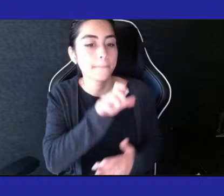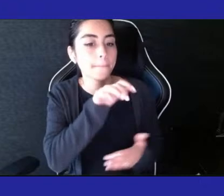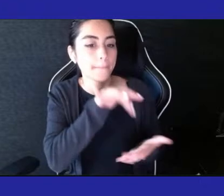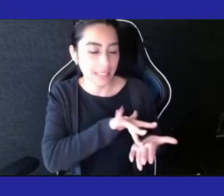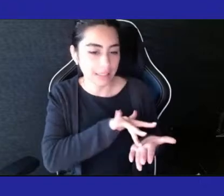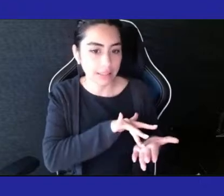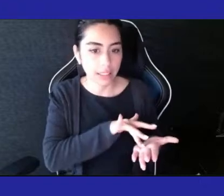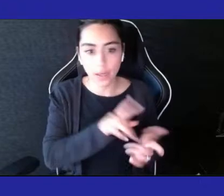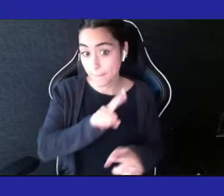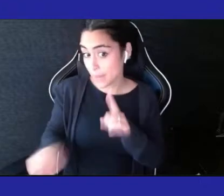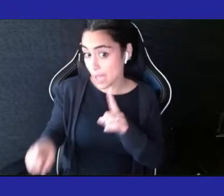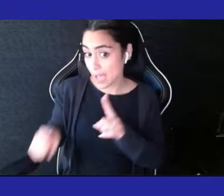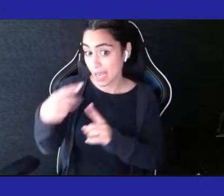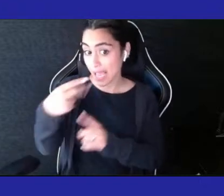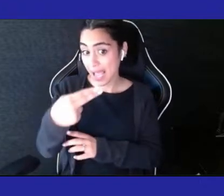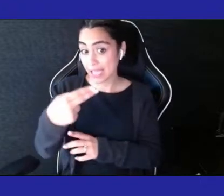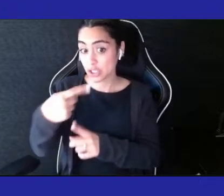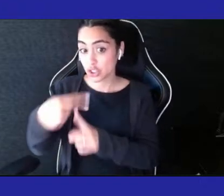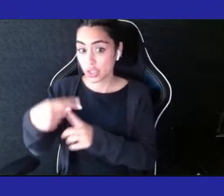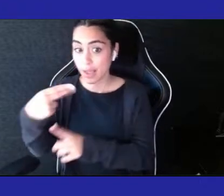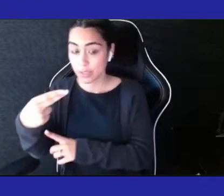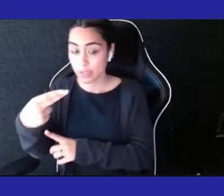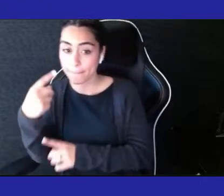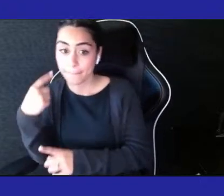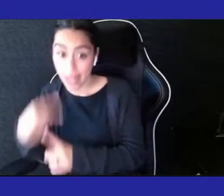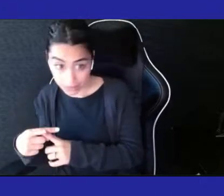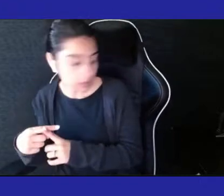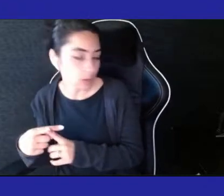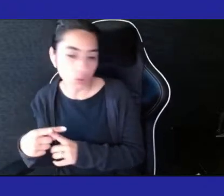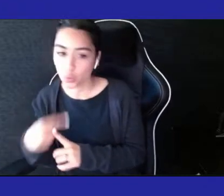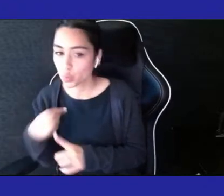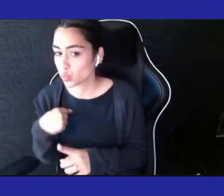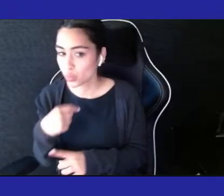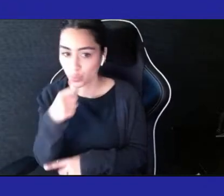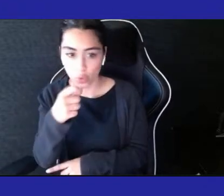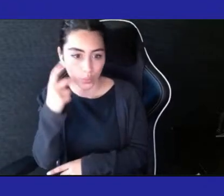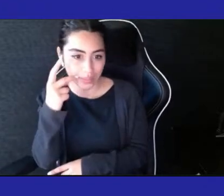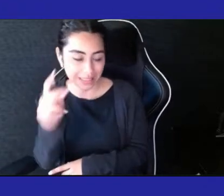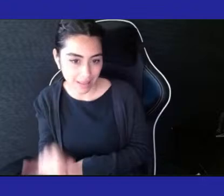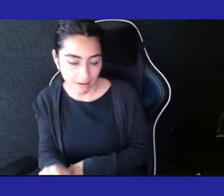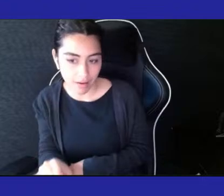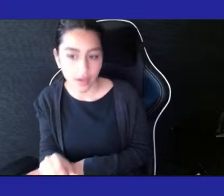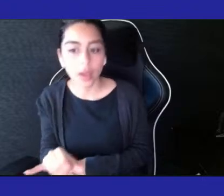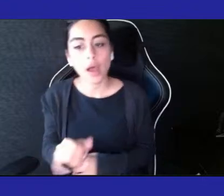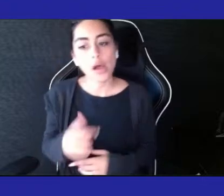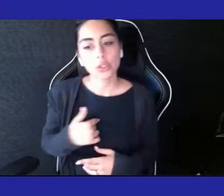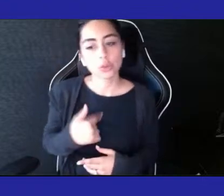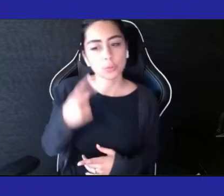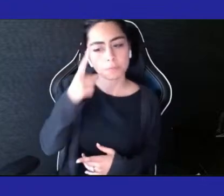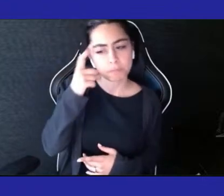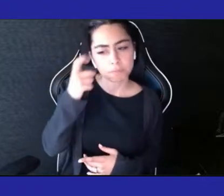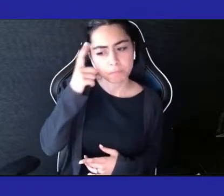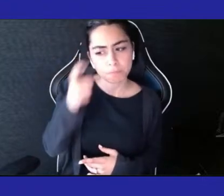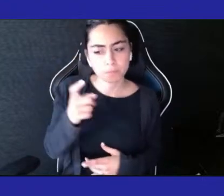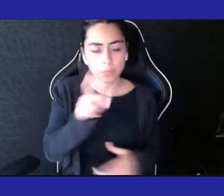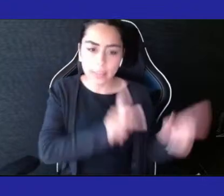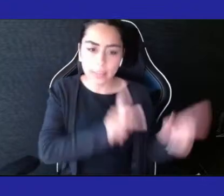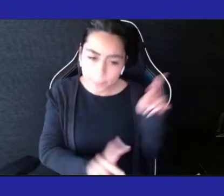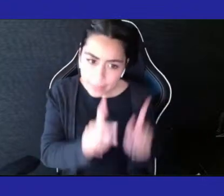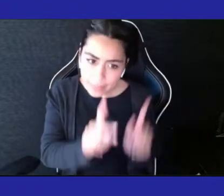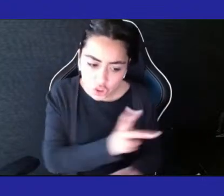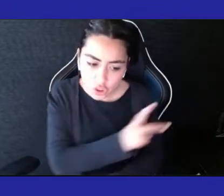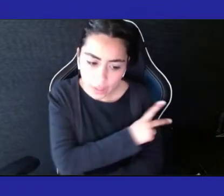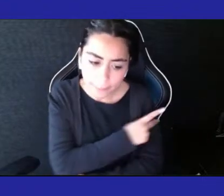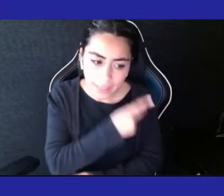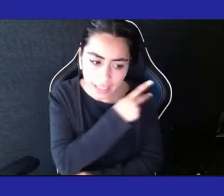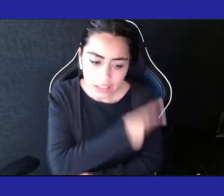case. And I'm just curious to know whether they're either tranches of people or